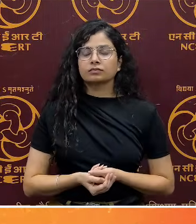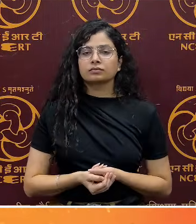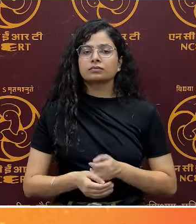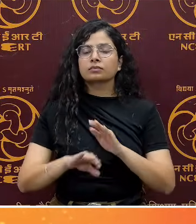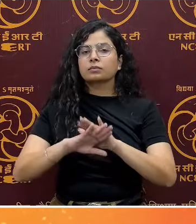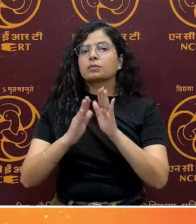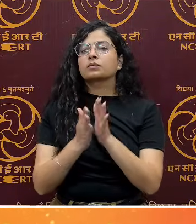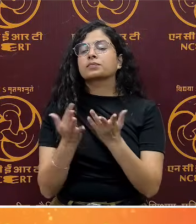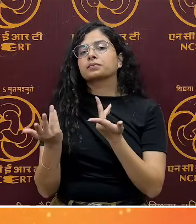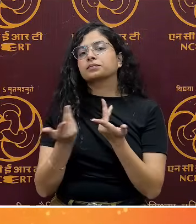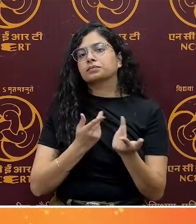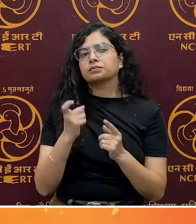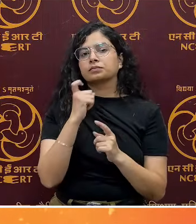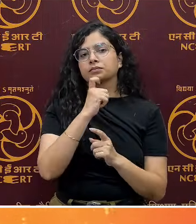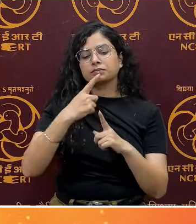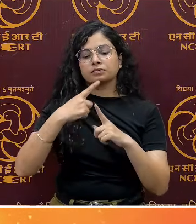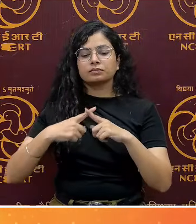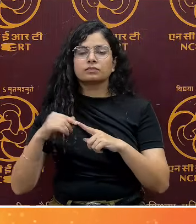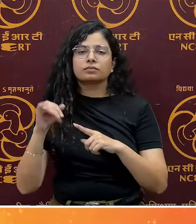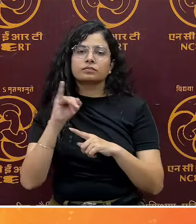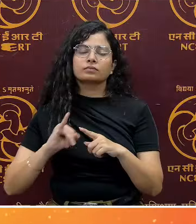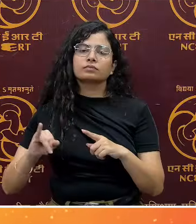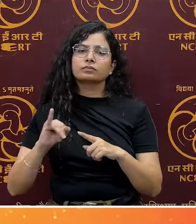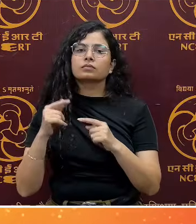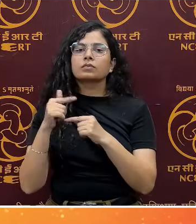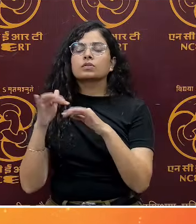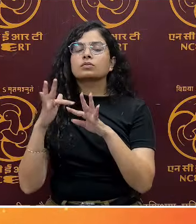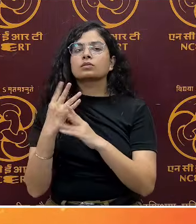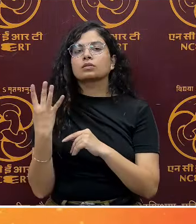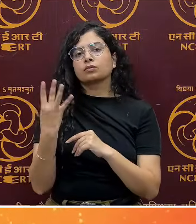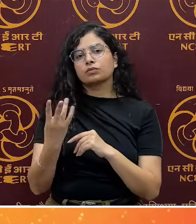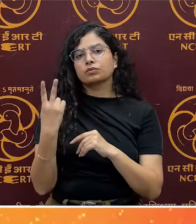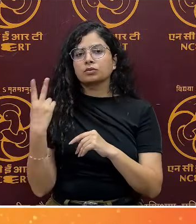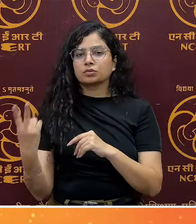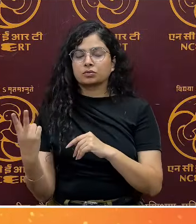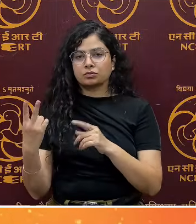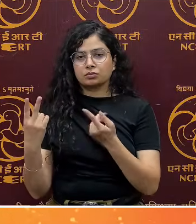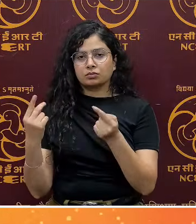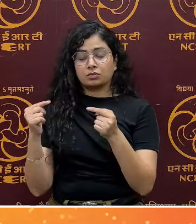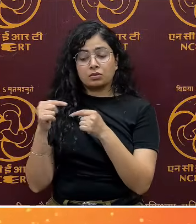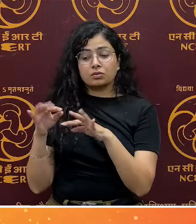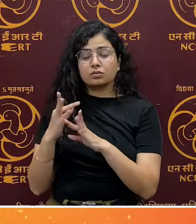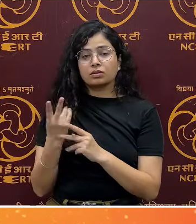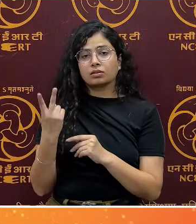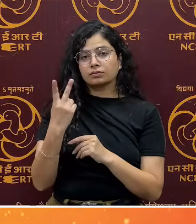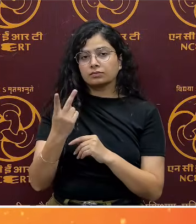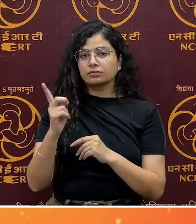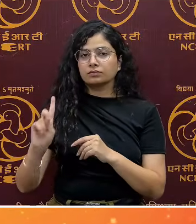is 7 into 6 is 42 divided by 2, that is 21.